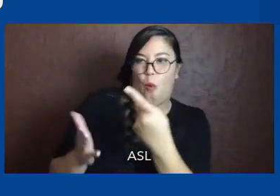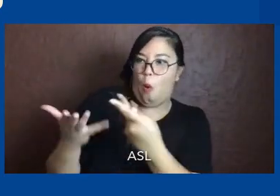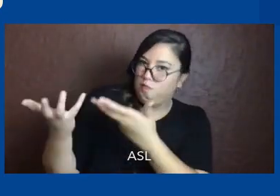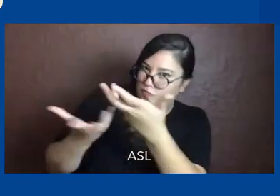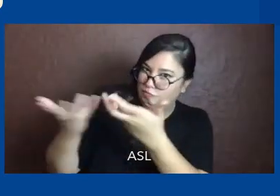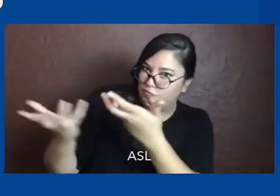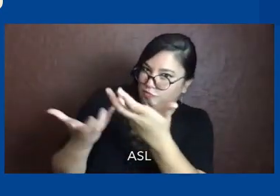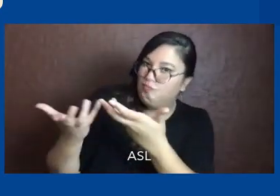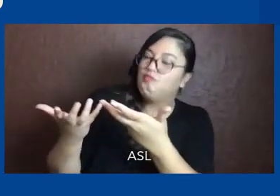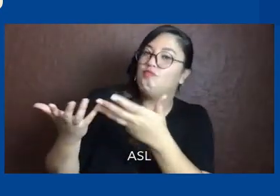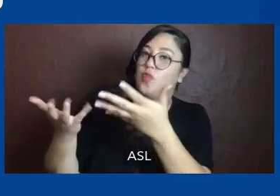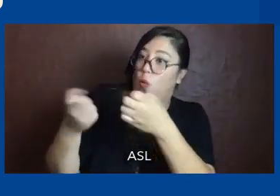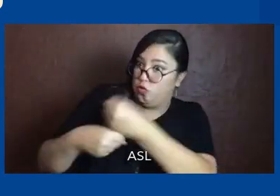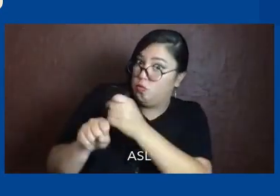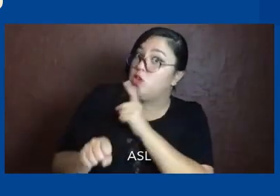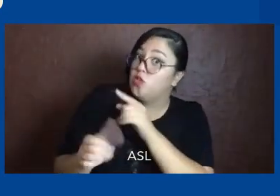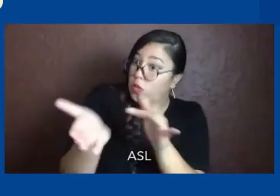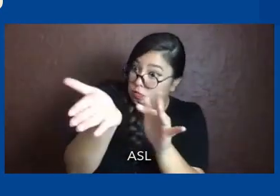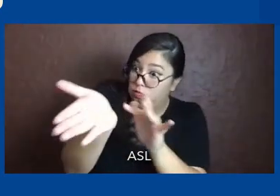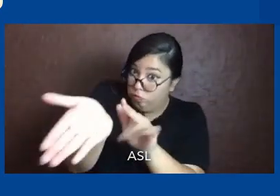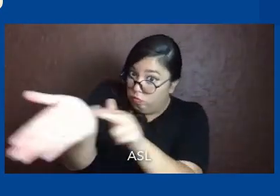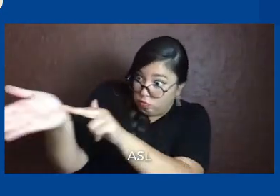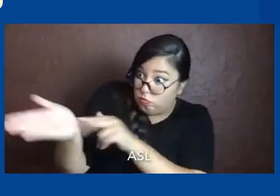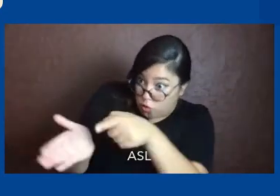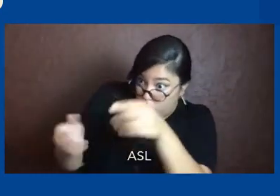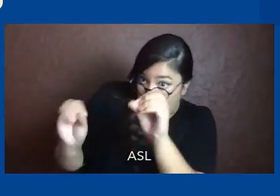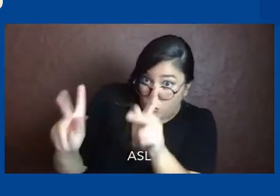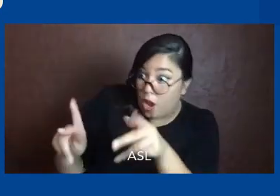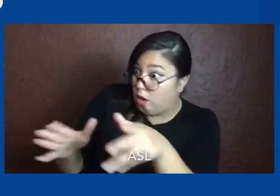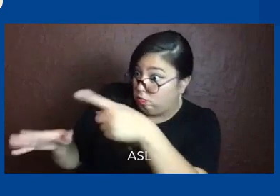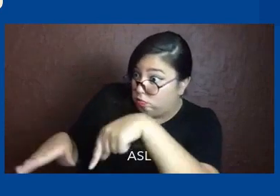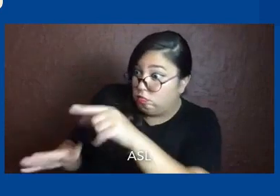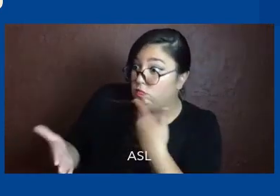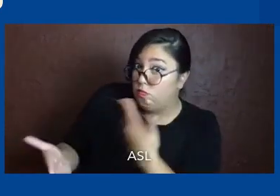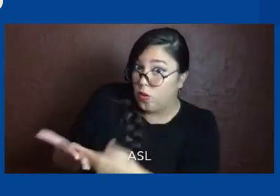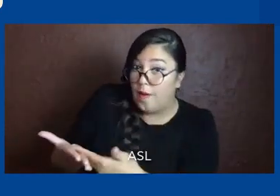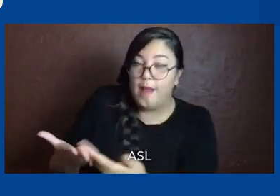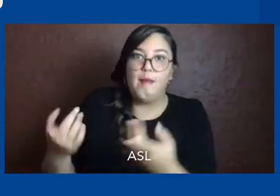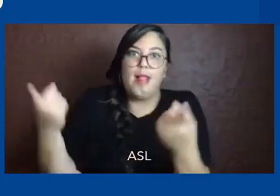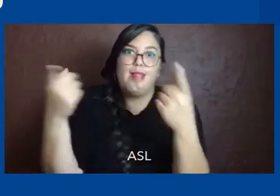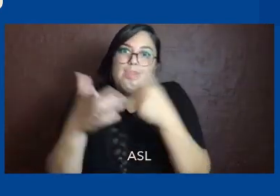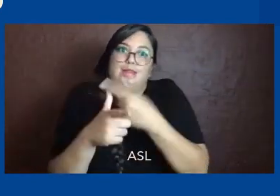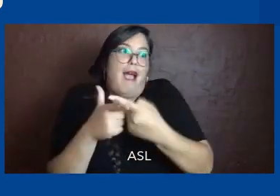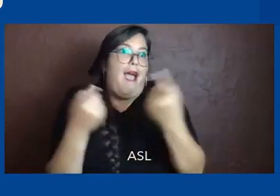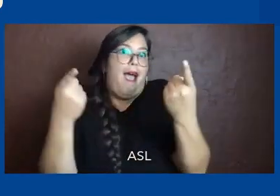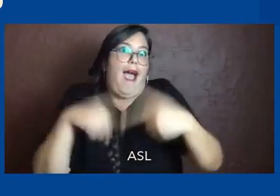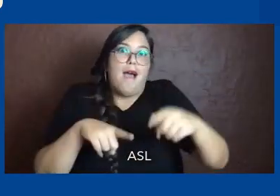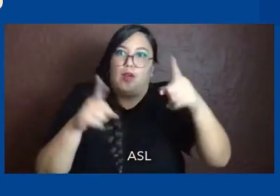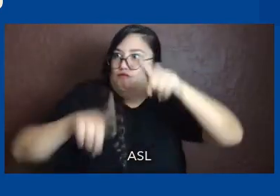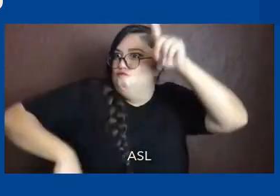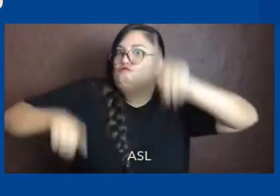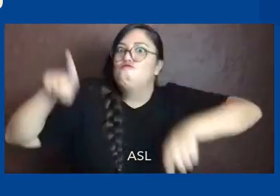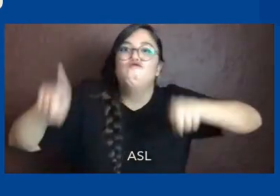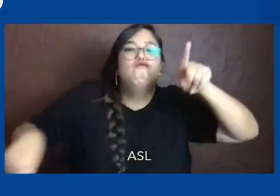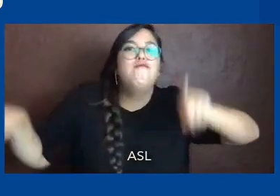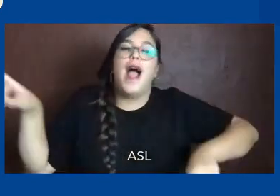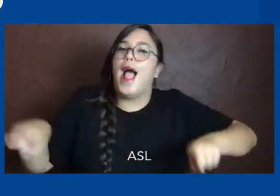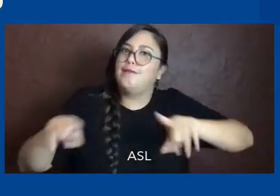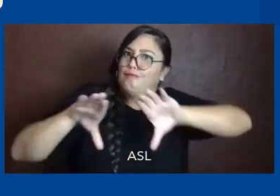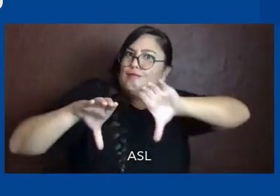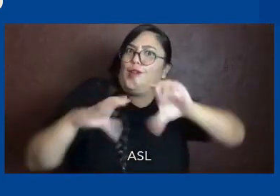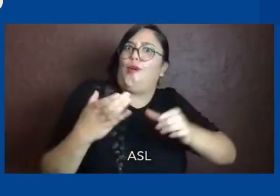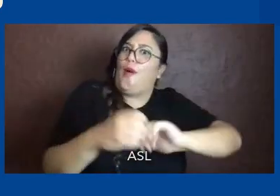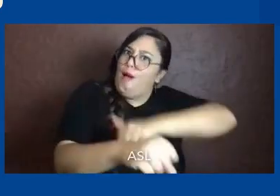group, literally in my mind, from out of the clear blue day, just sort of arrived